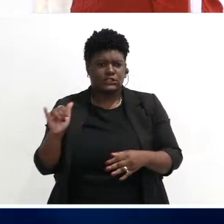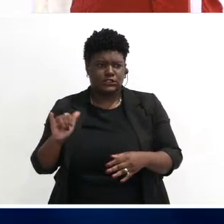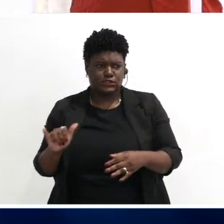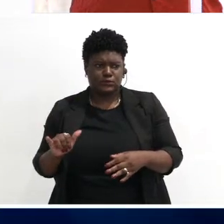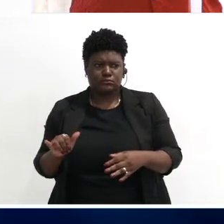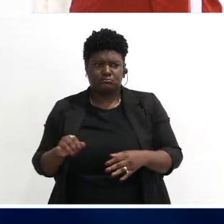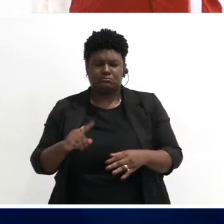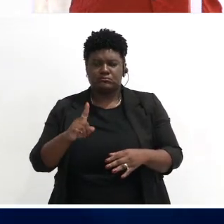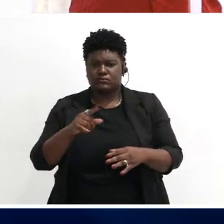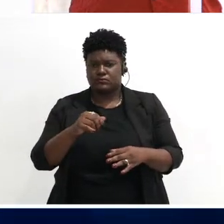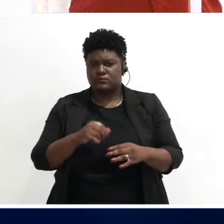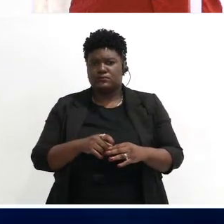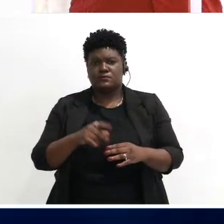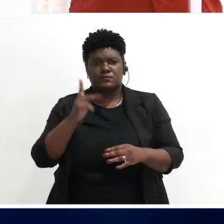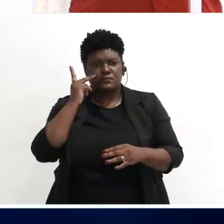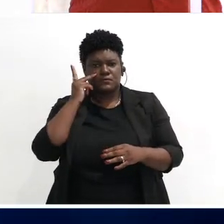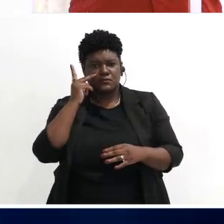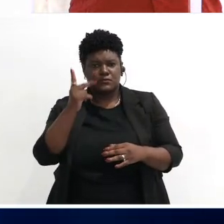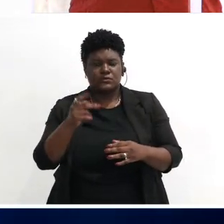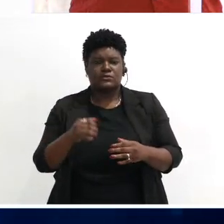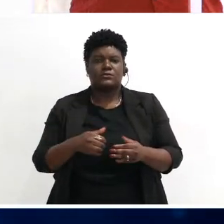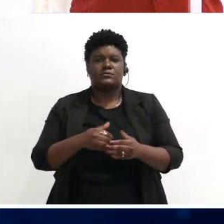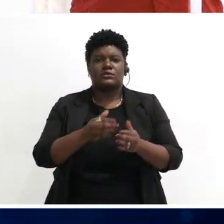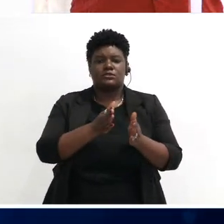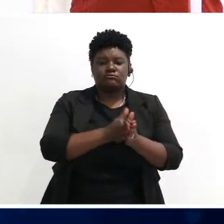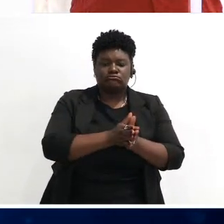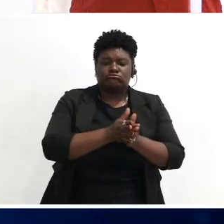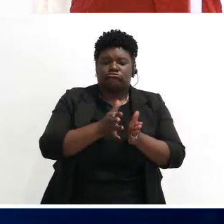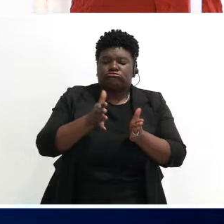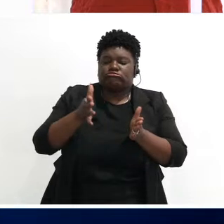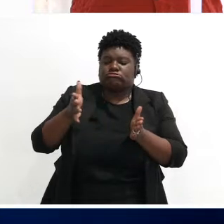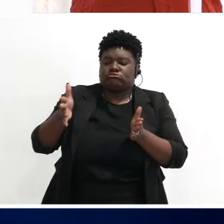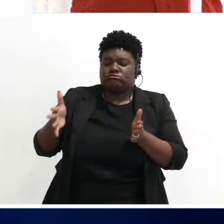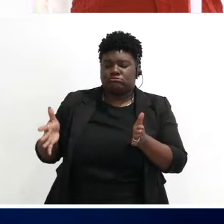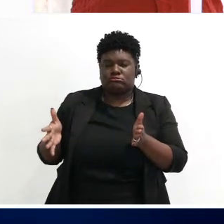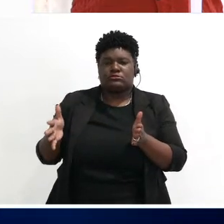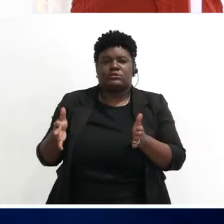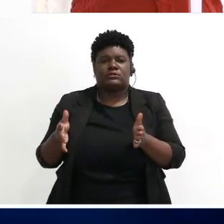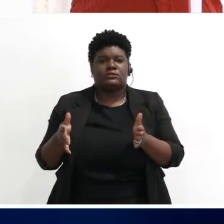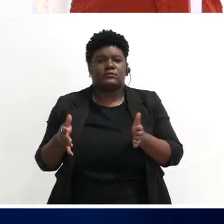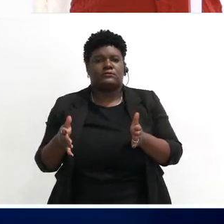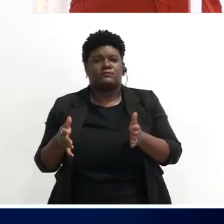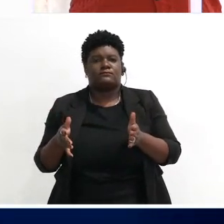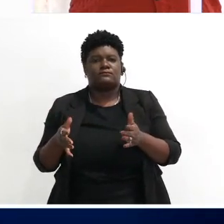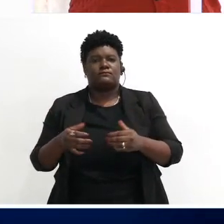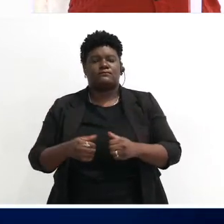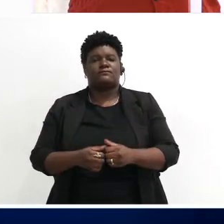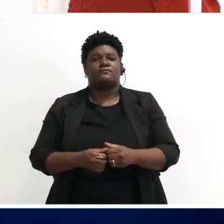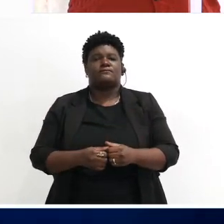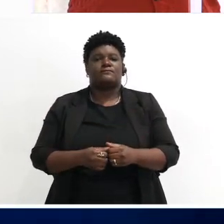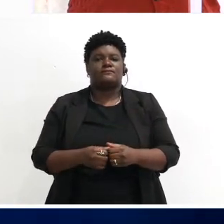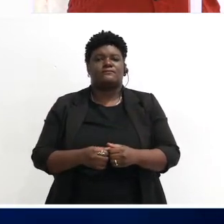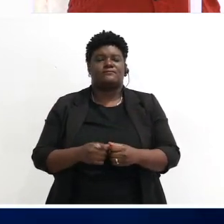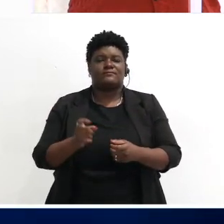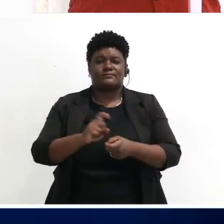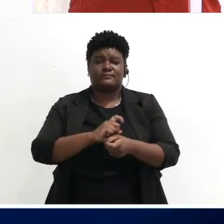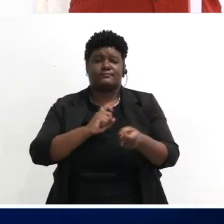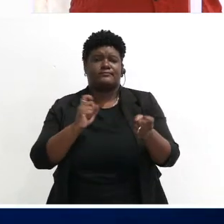So, the original through-hole devices were redesigned to be able to be surface